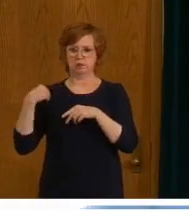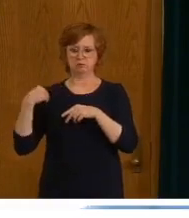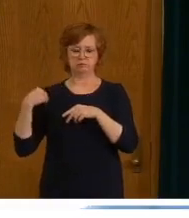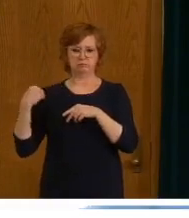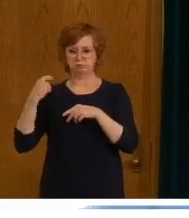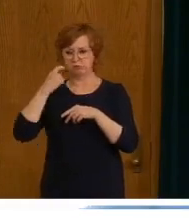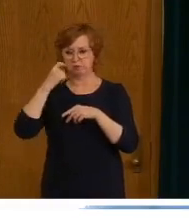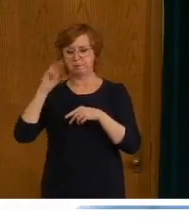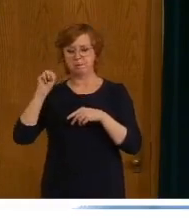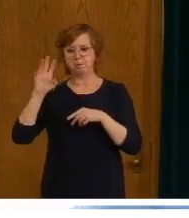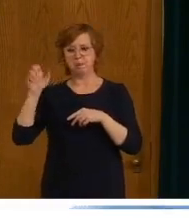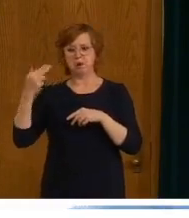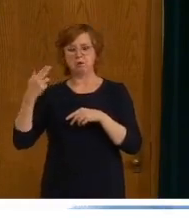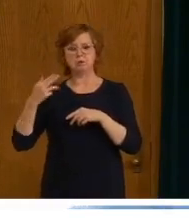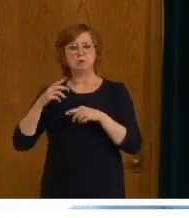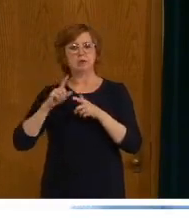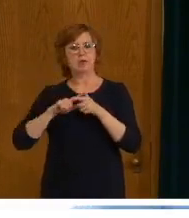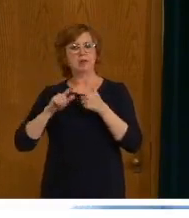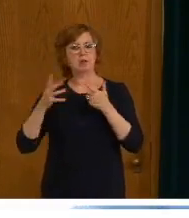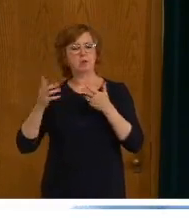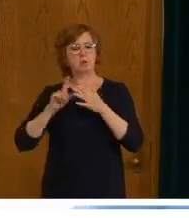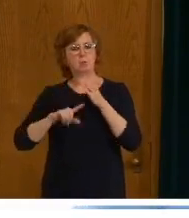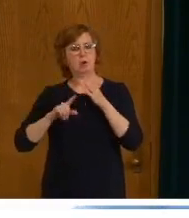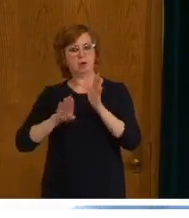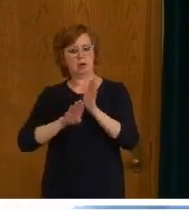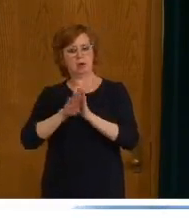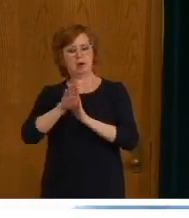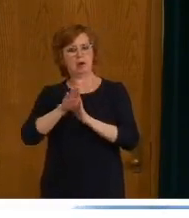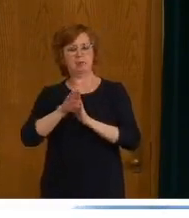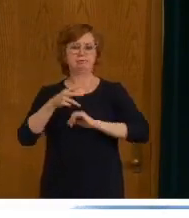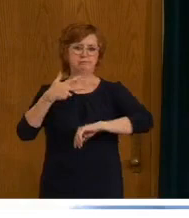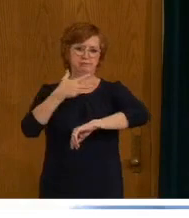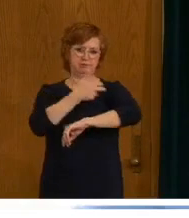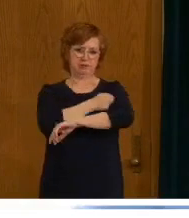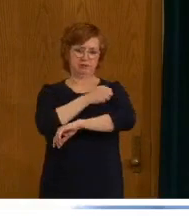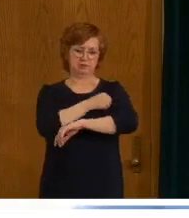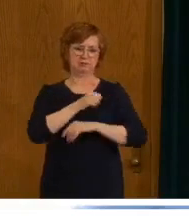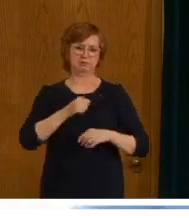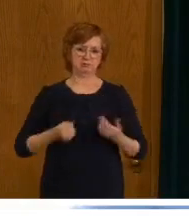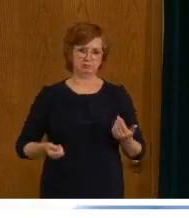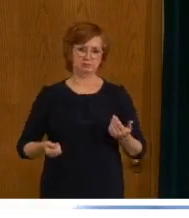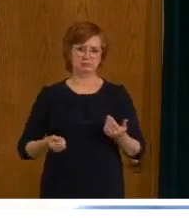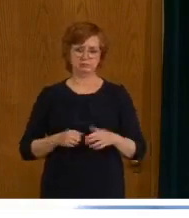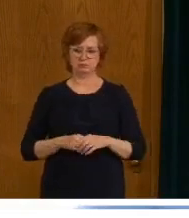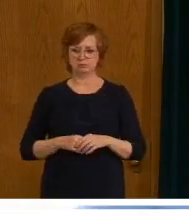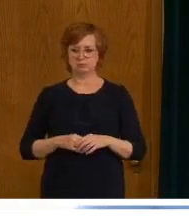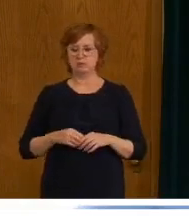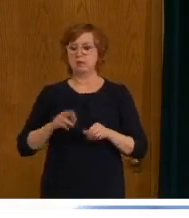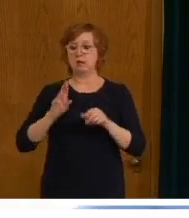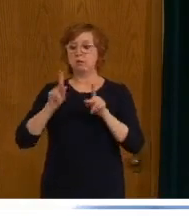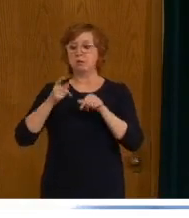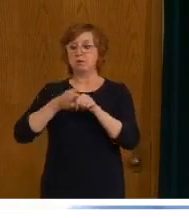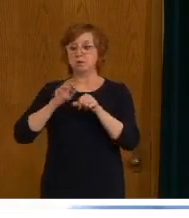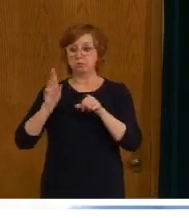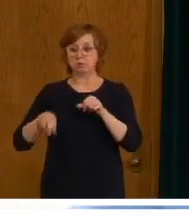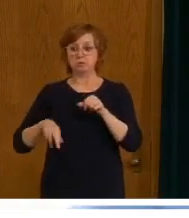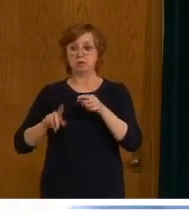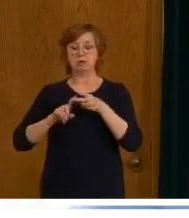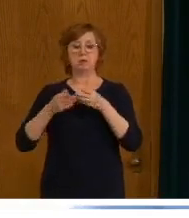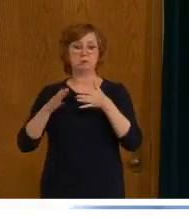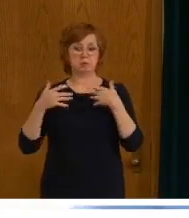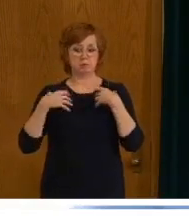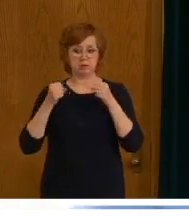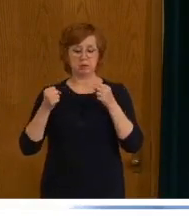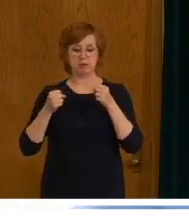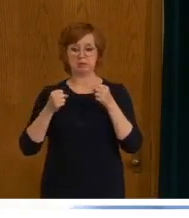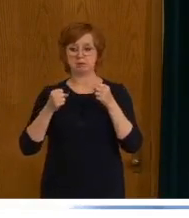in April and especially in May. And with that, with the effort that people in Regina put in, public health staff with testing, case contact, so all these